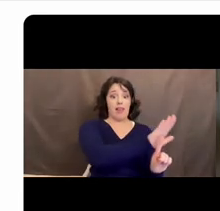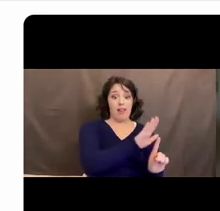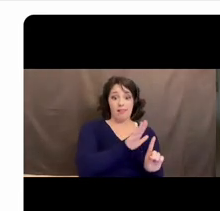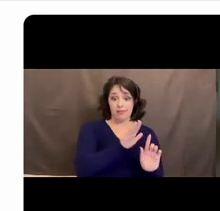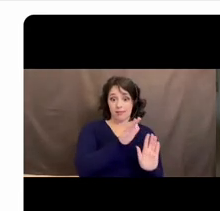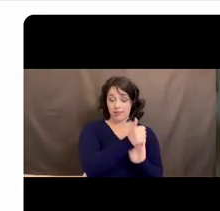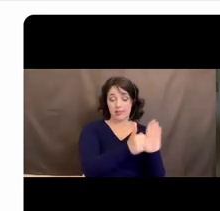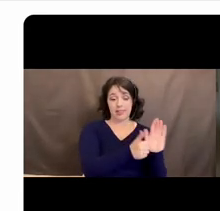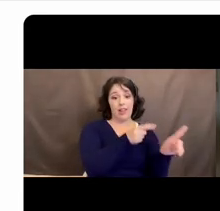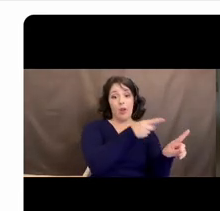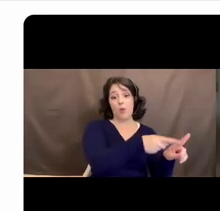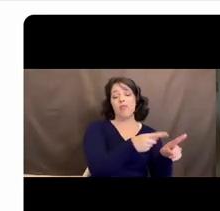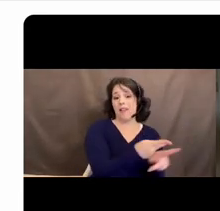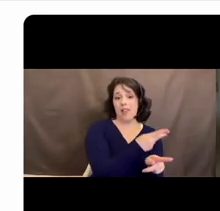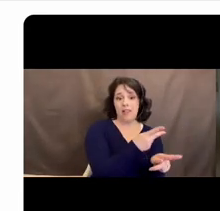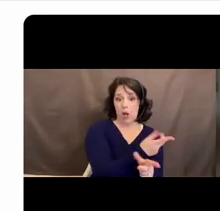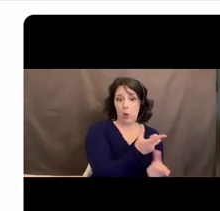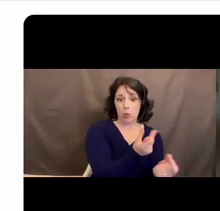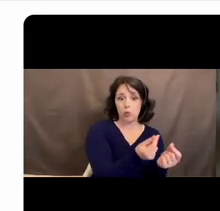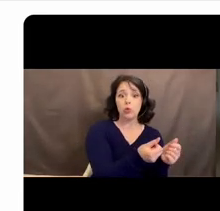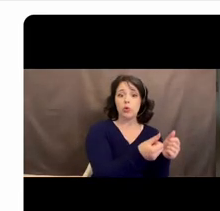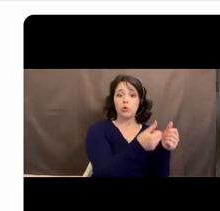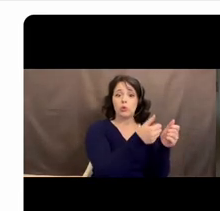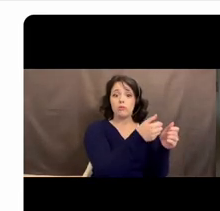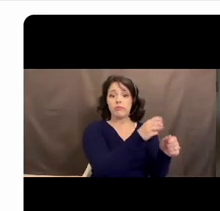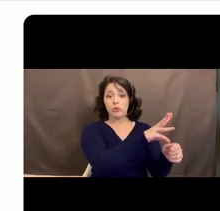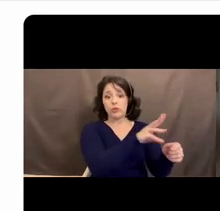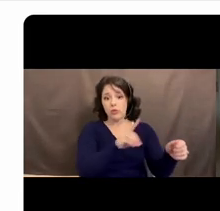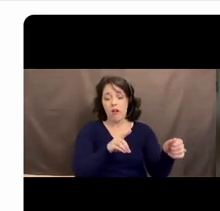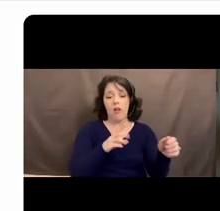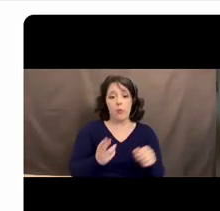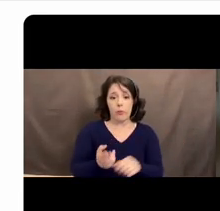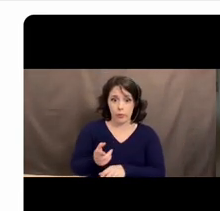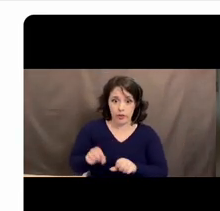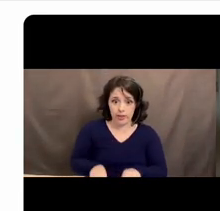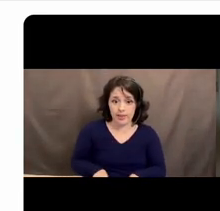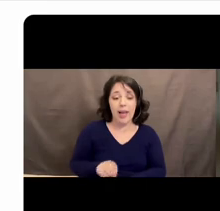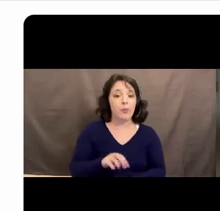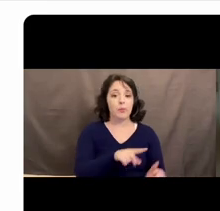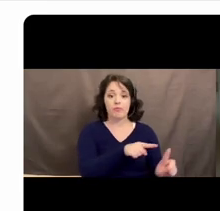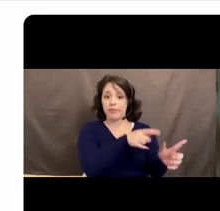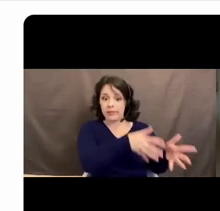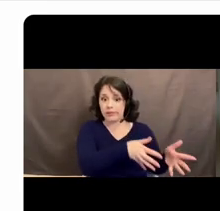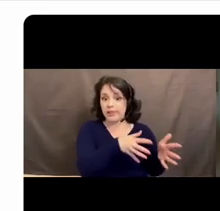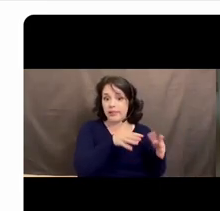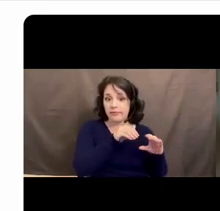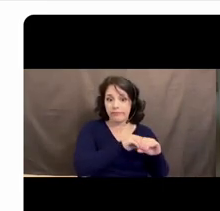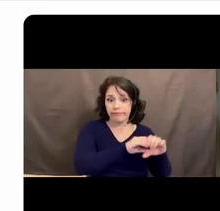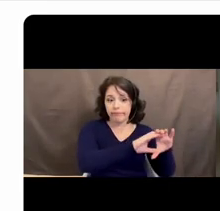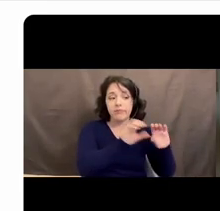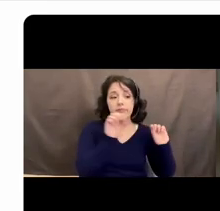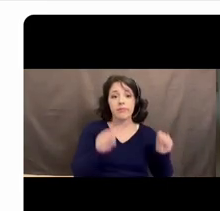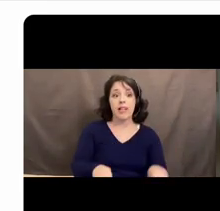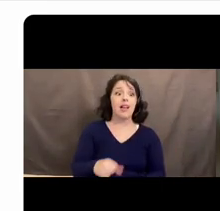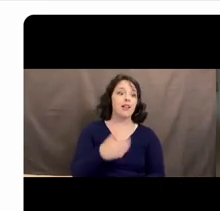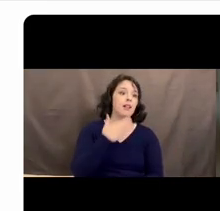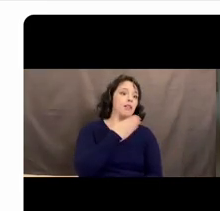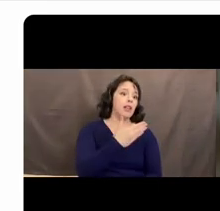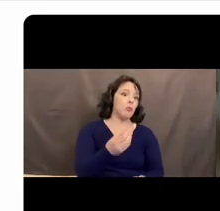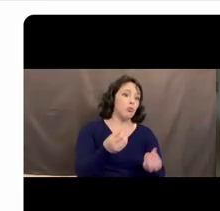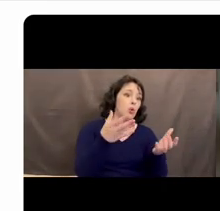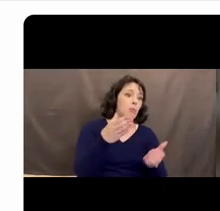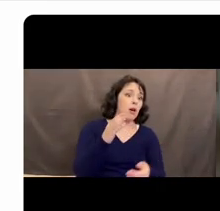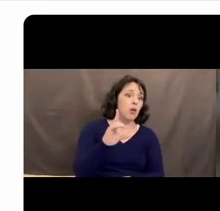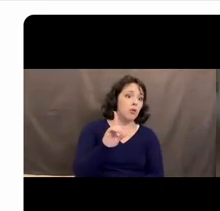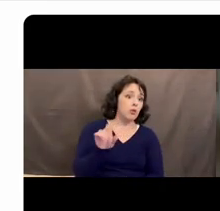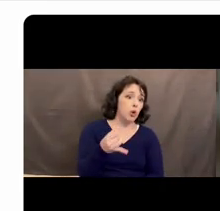up. Jody, thank you for this opportunity. It's incredible to see all these great organizations represented in the attendee